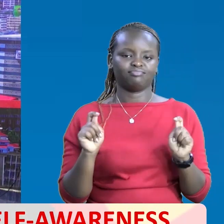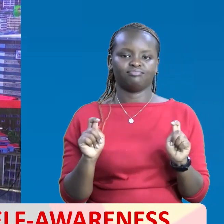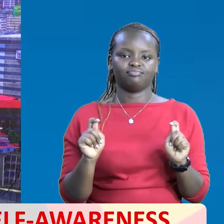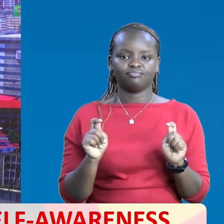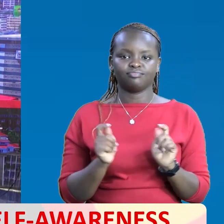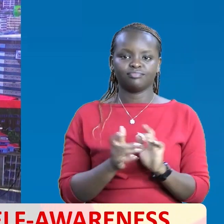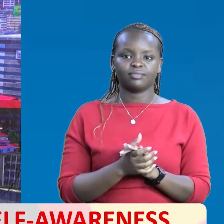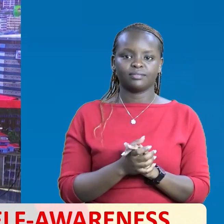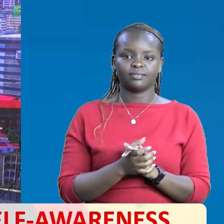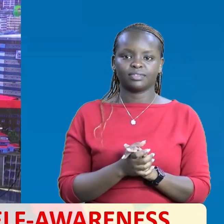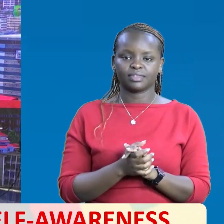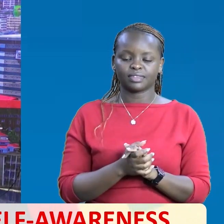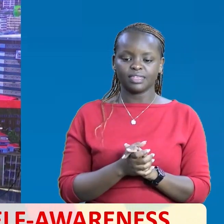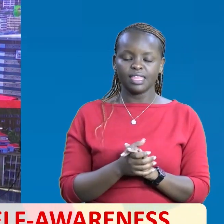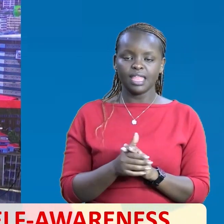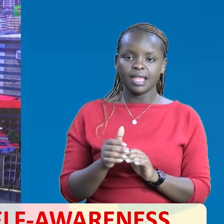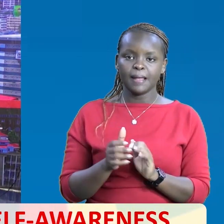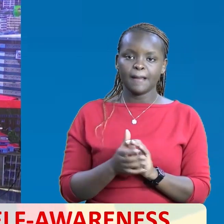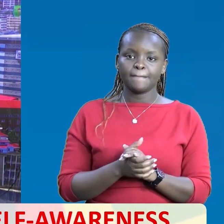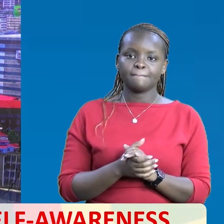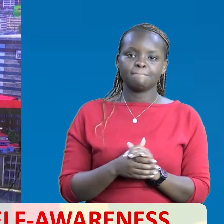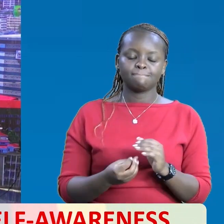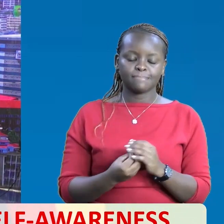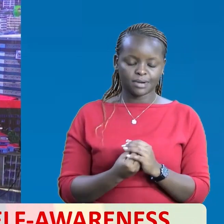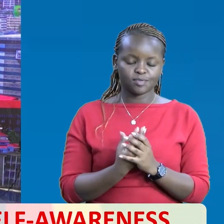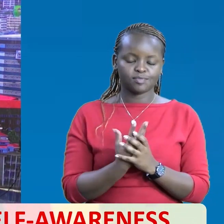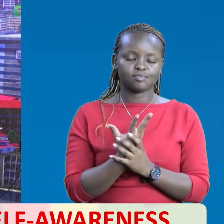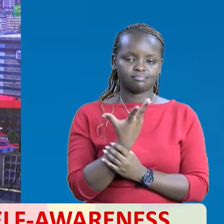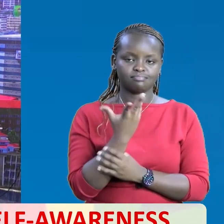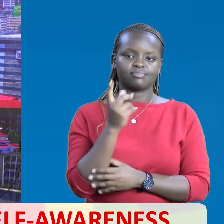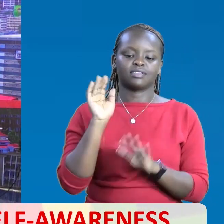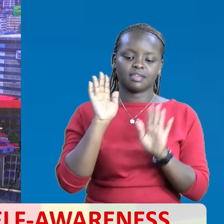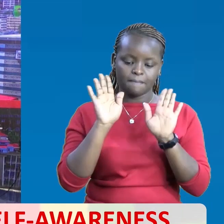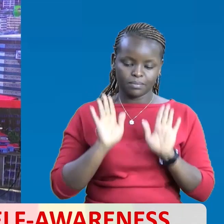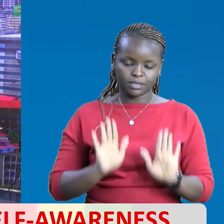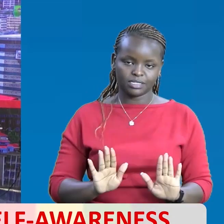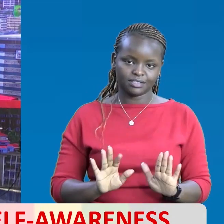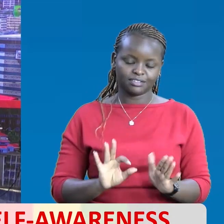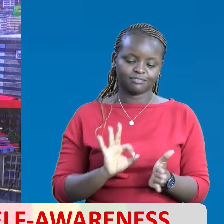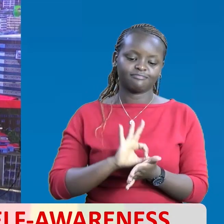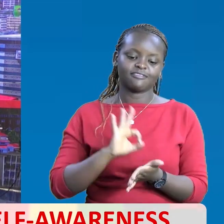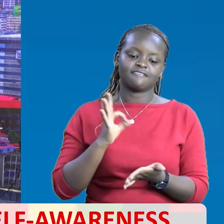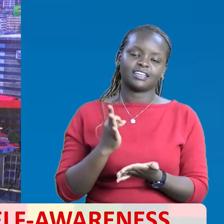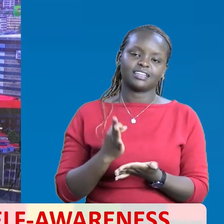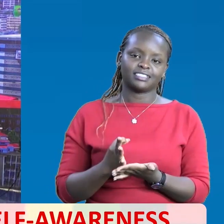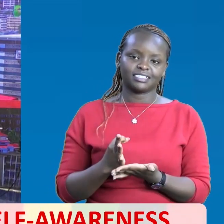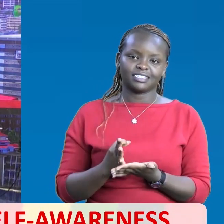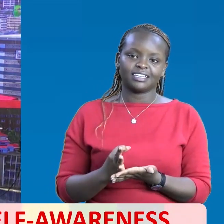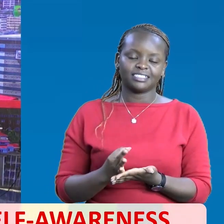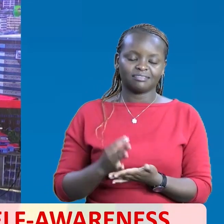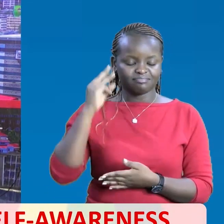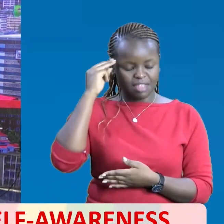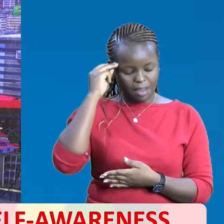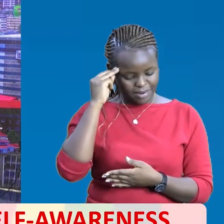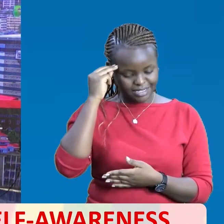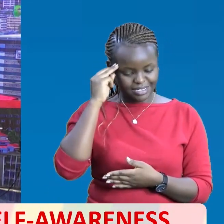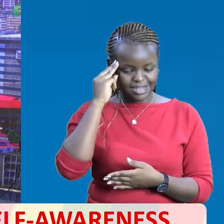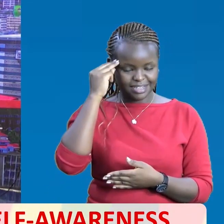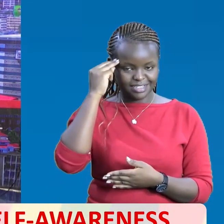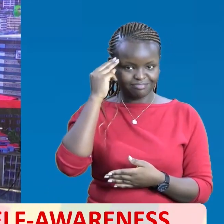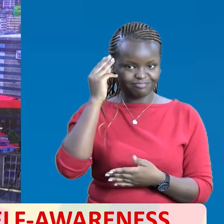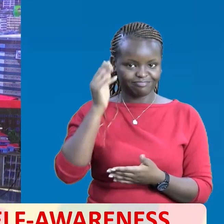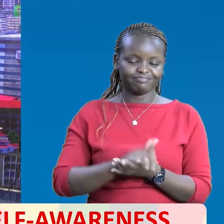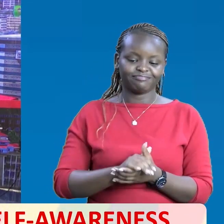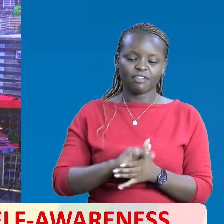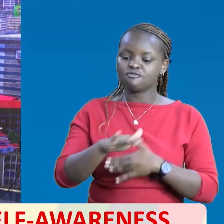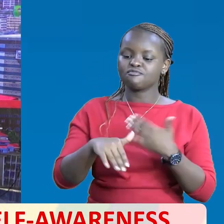hapo hivi ni growth. Kabisa. Mtu wangu. Toka mwana nilikuwa financially, physically, mentally, everything. When